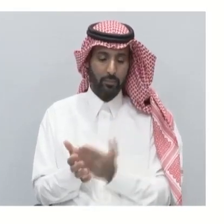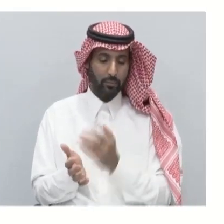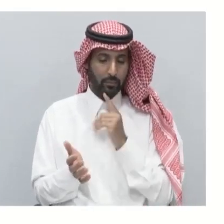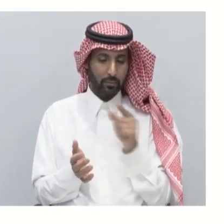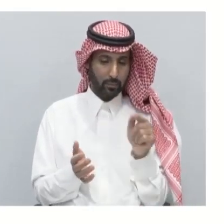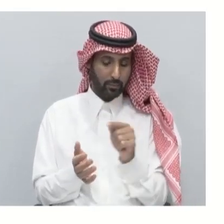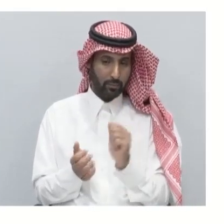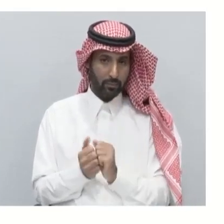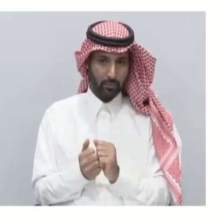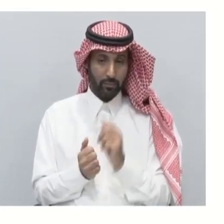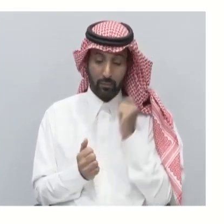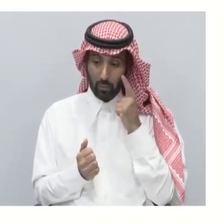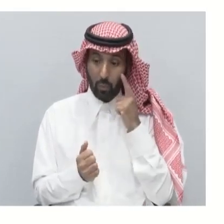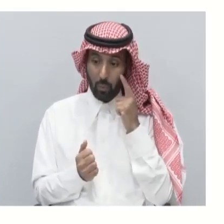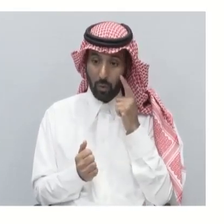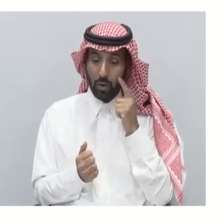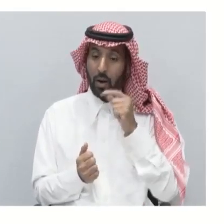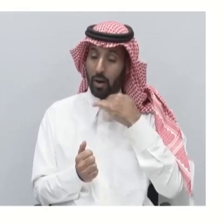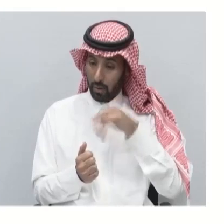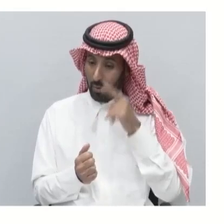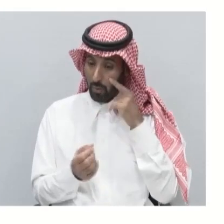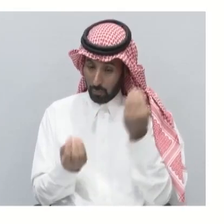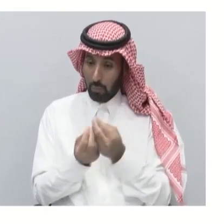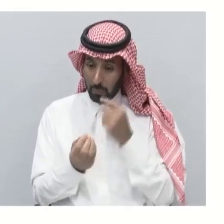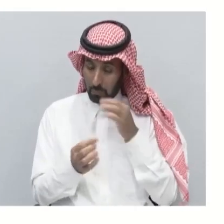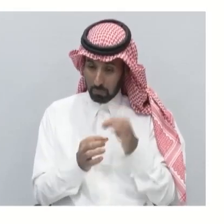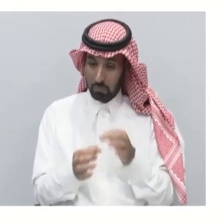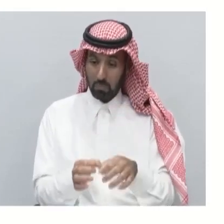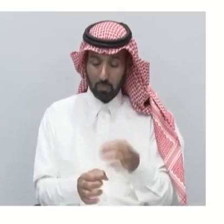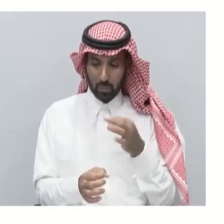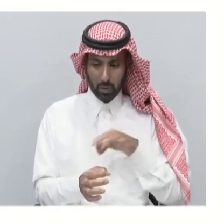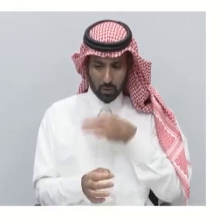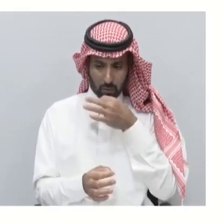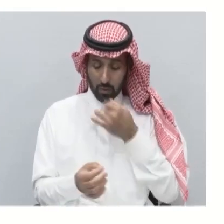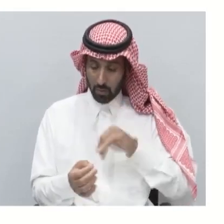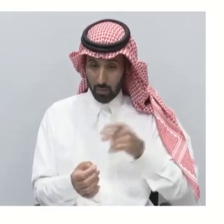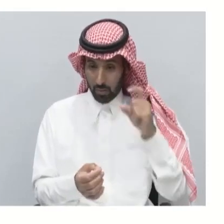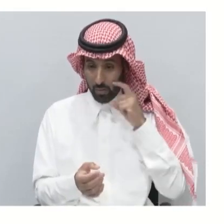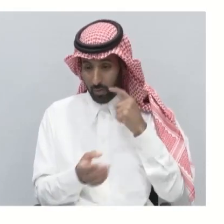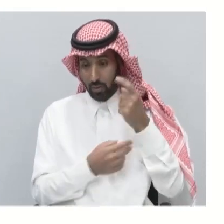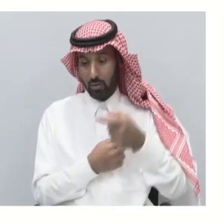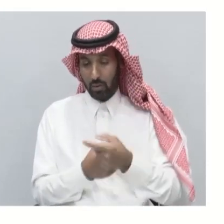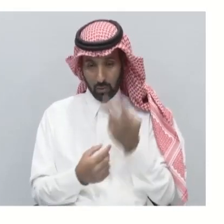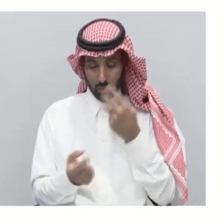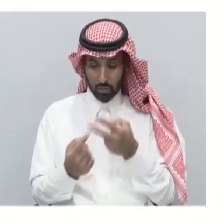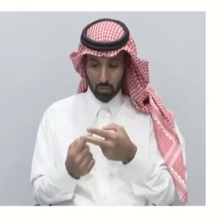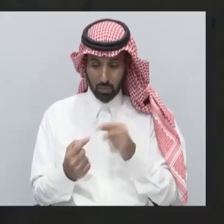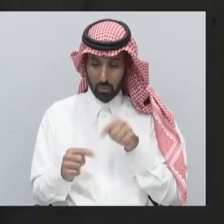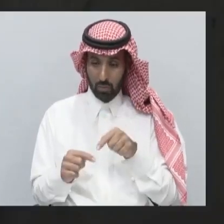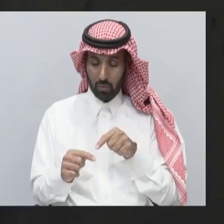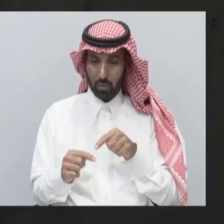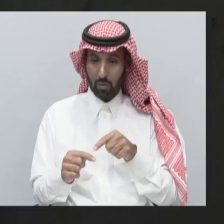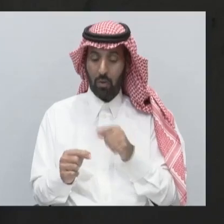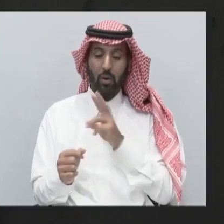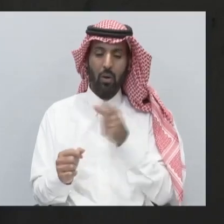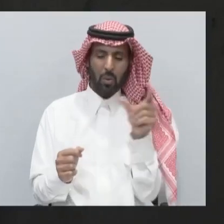So we can say here, guess what? I will be in Paris next month and I would like. How can we